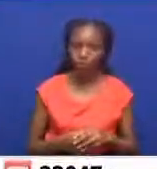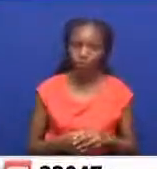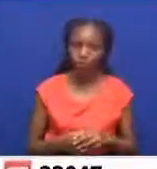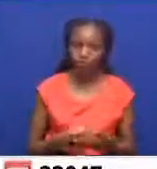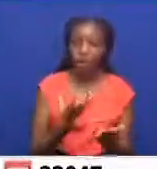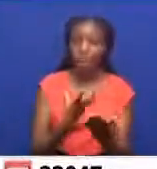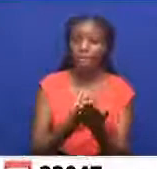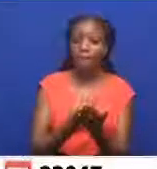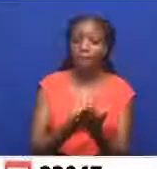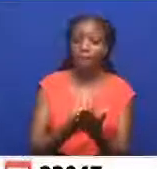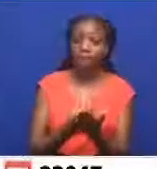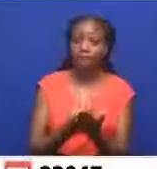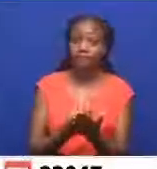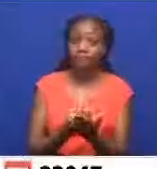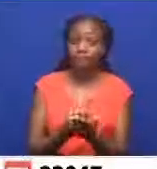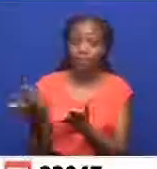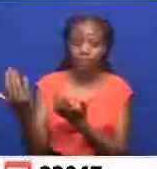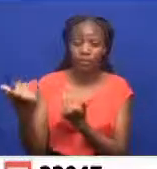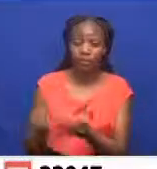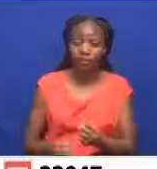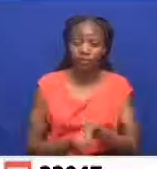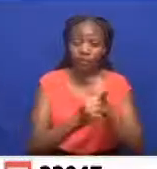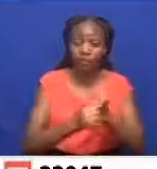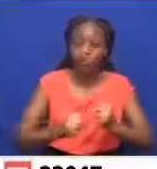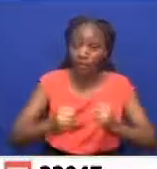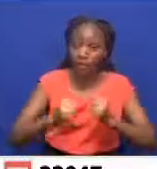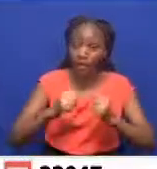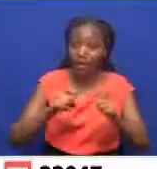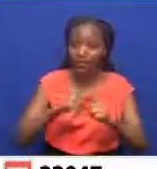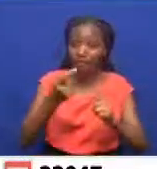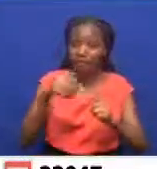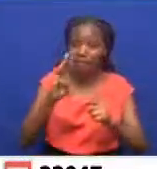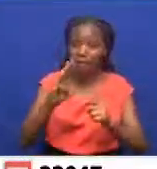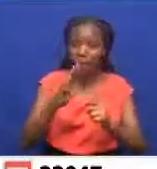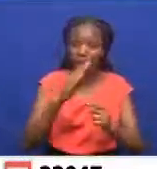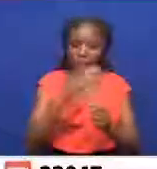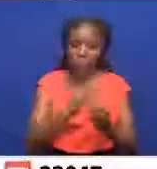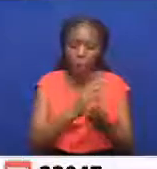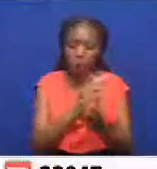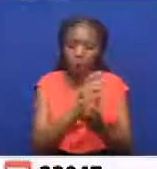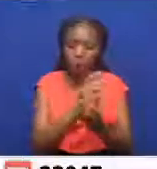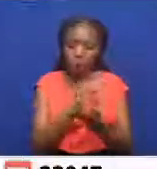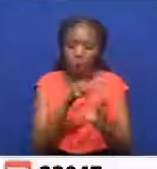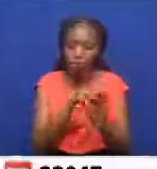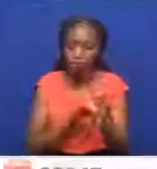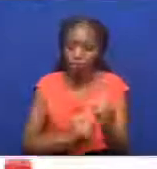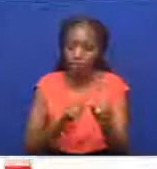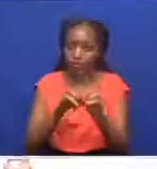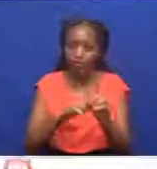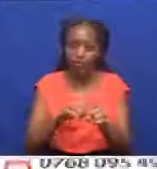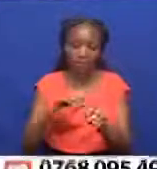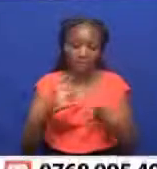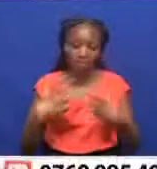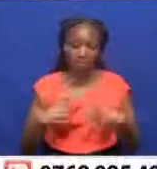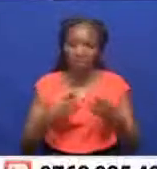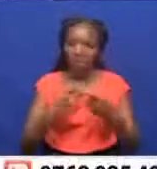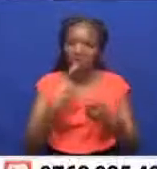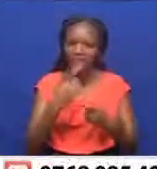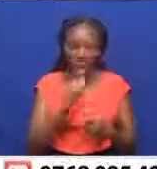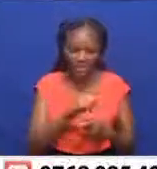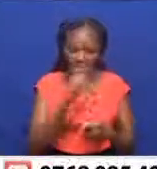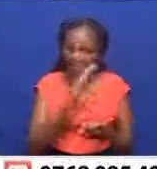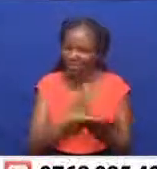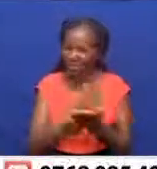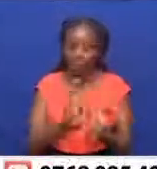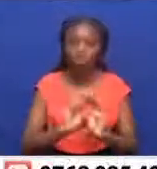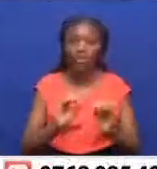for malaria, HIV/AIDS and TB have been withdrawn by donor organizations, saying there are talks to